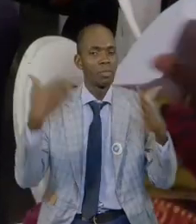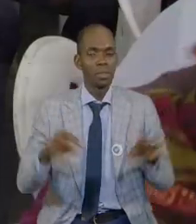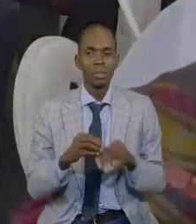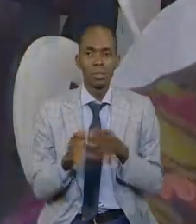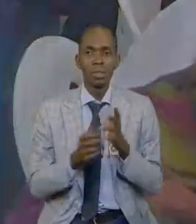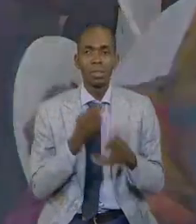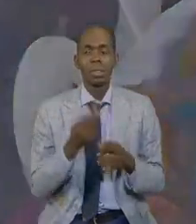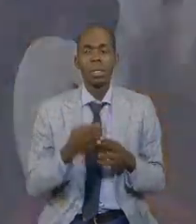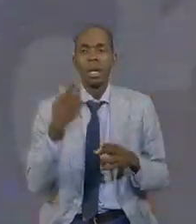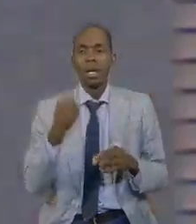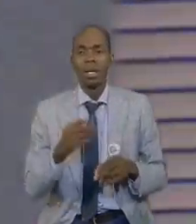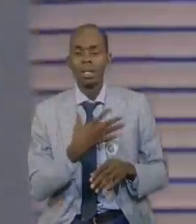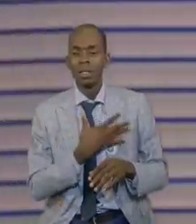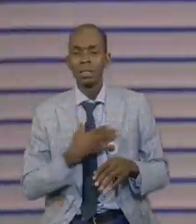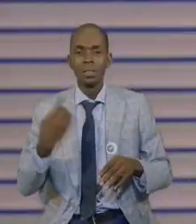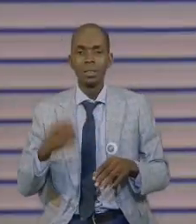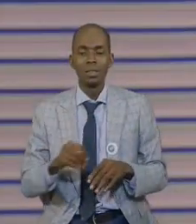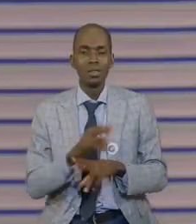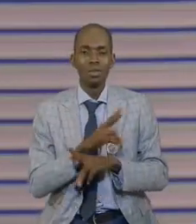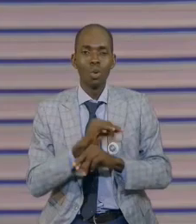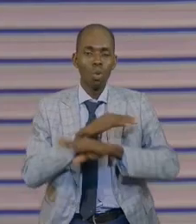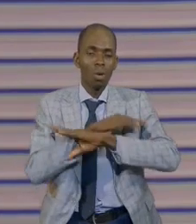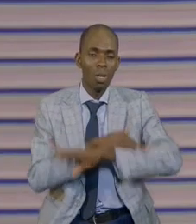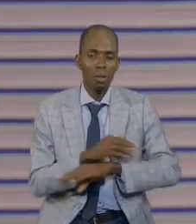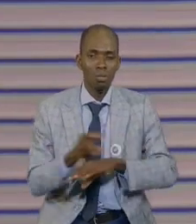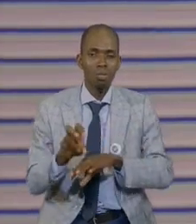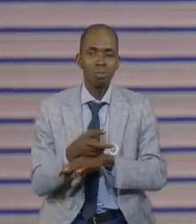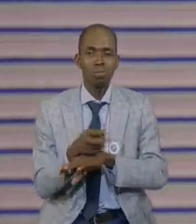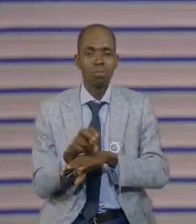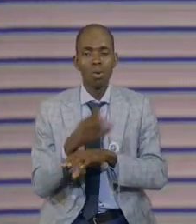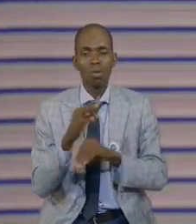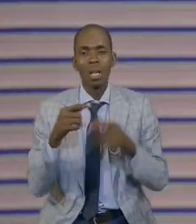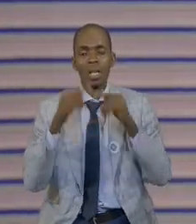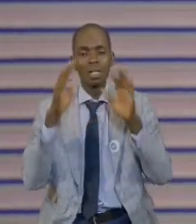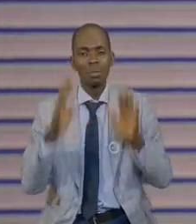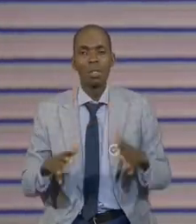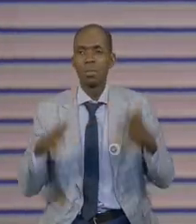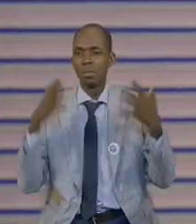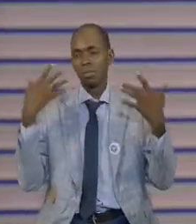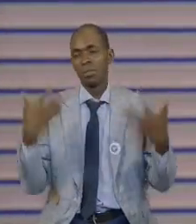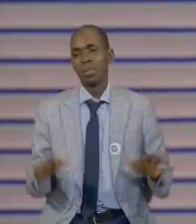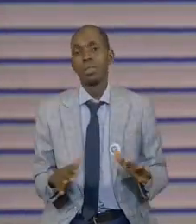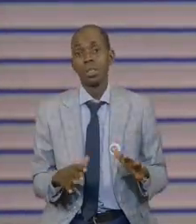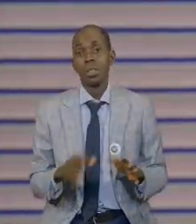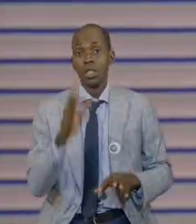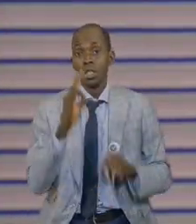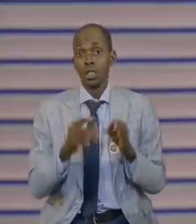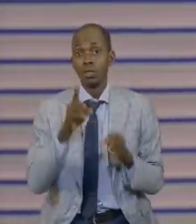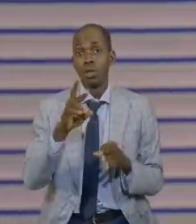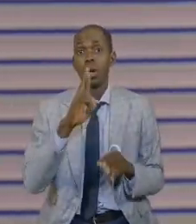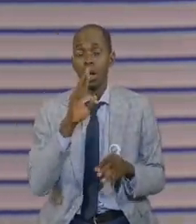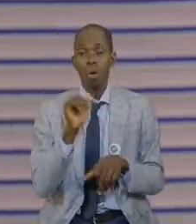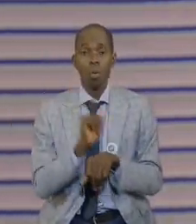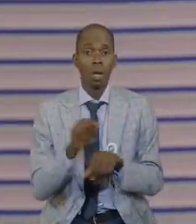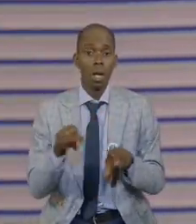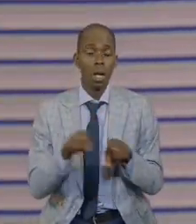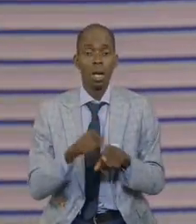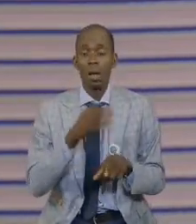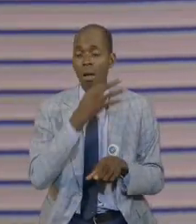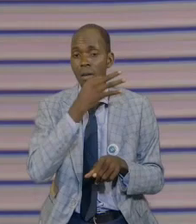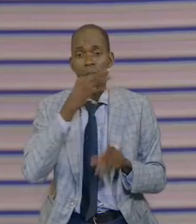of the enemy finished whenever if you have farmer and you see a